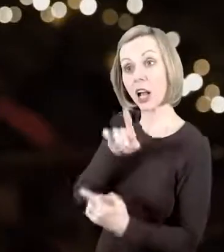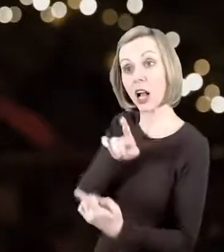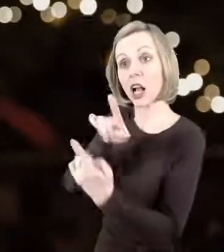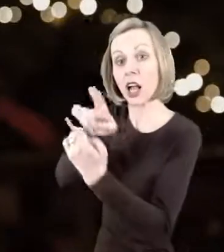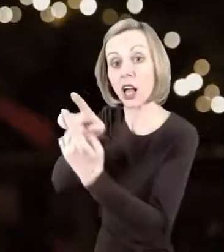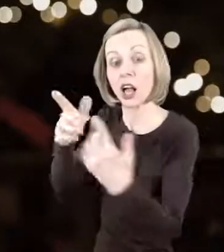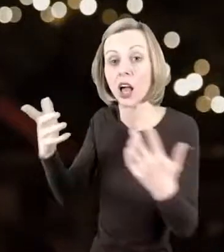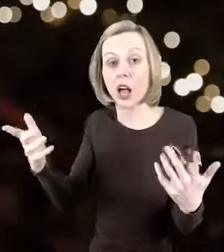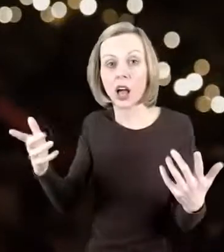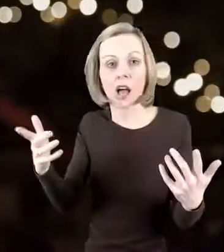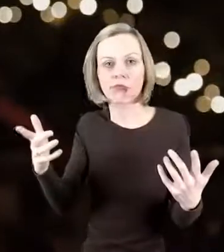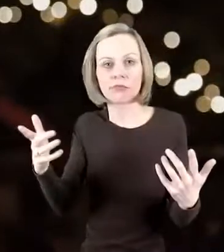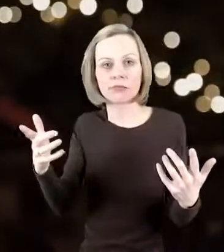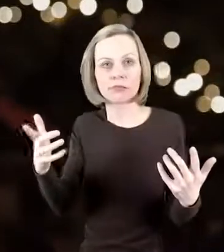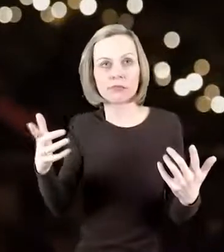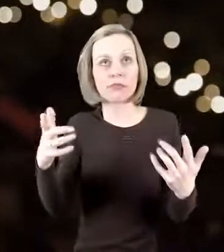kings,